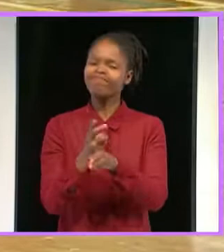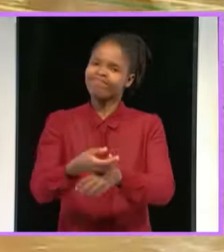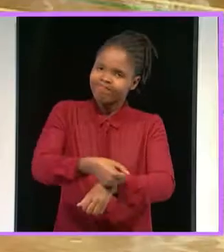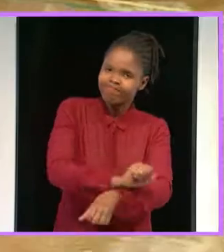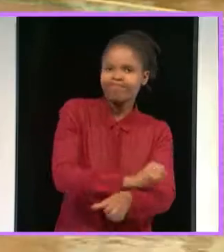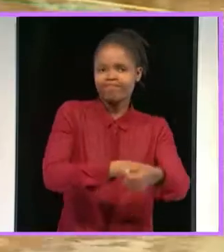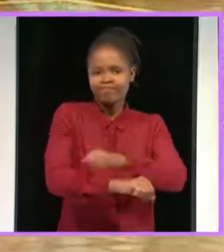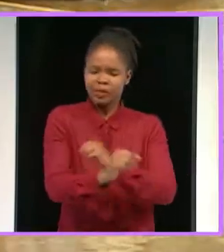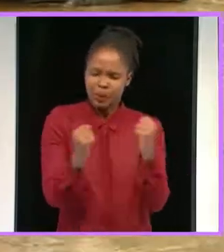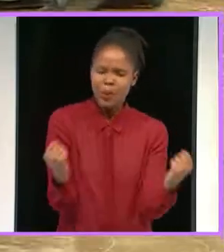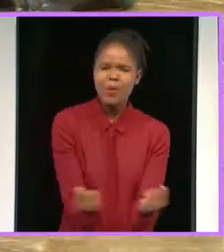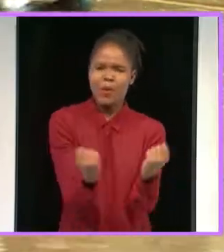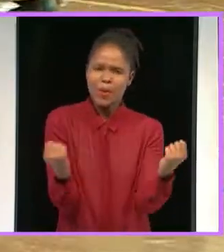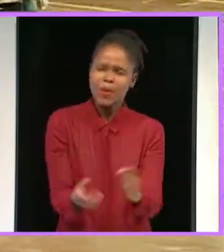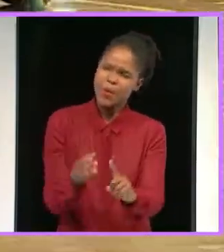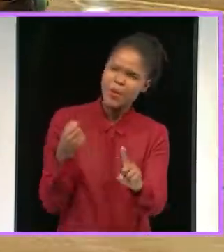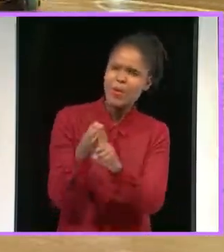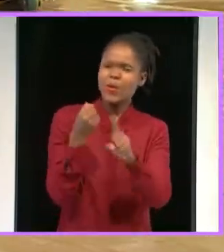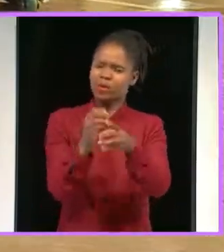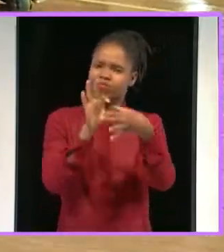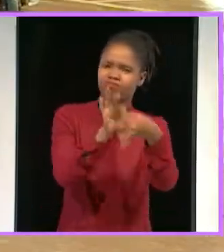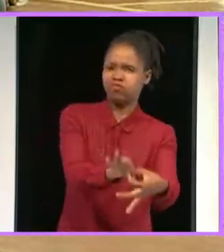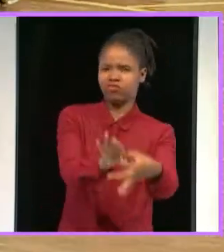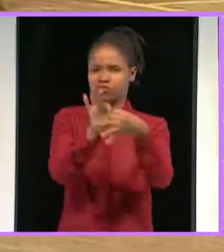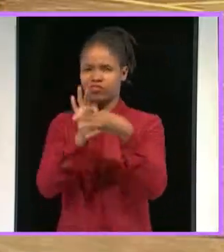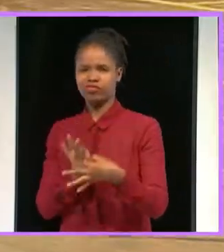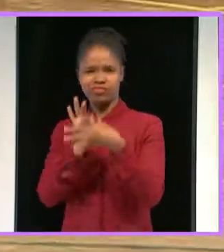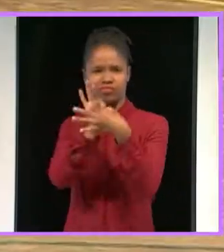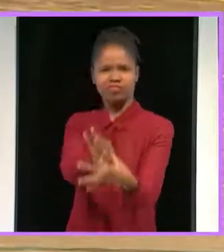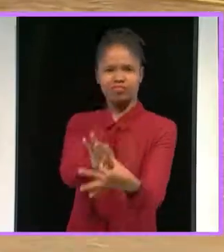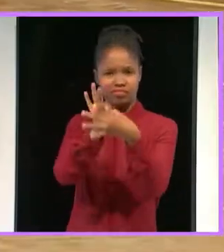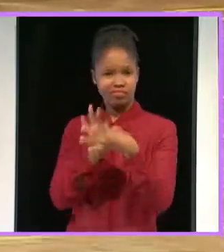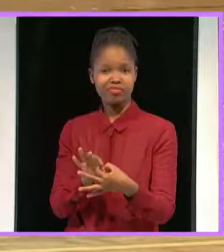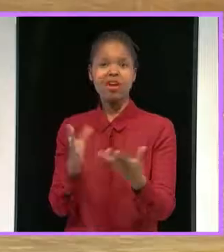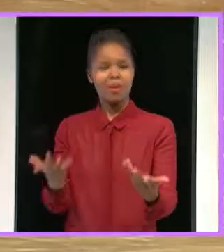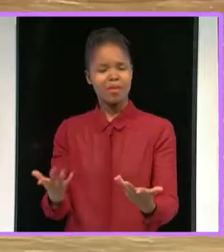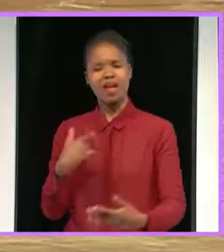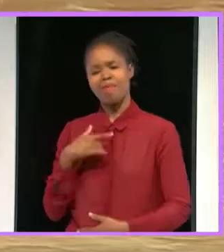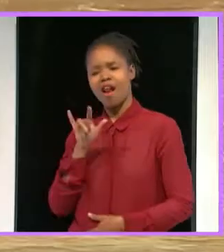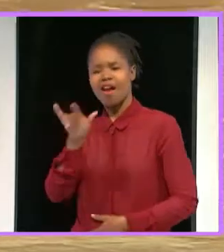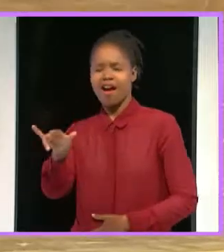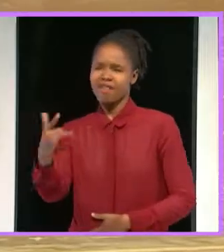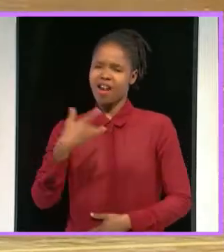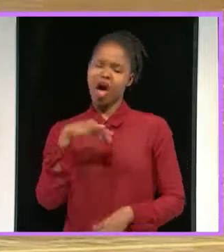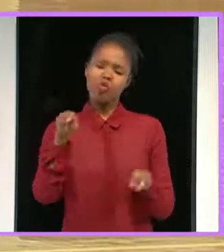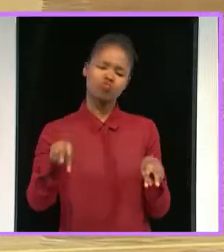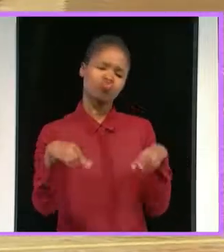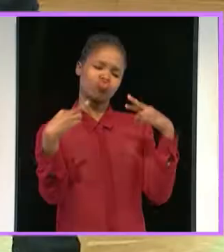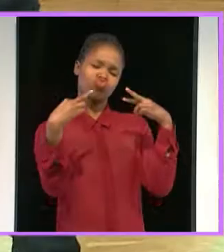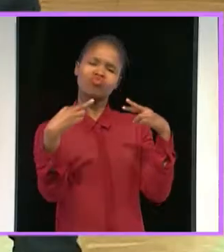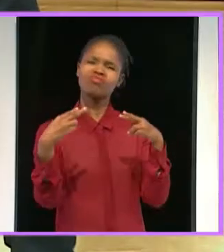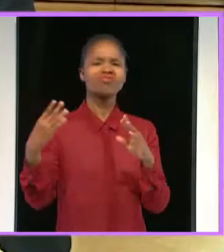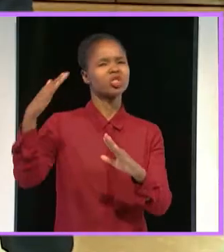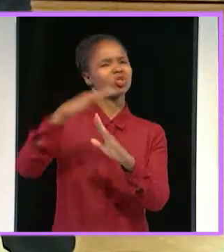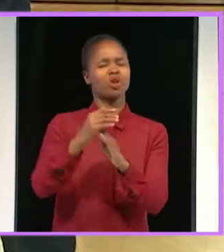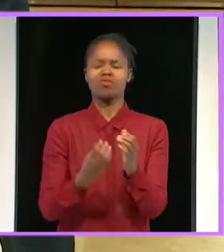a lot of determination. But if you love each other, and you know, love conquers all.